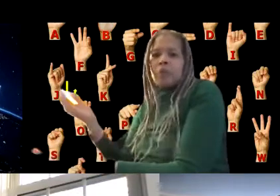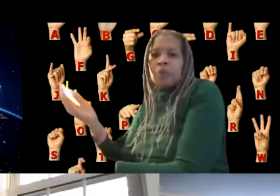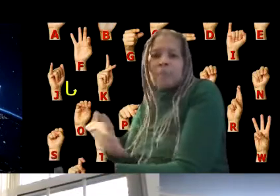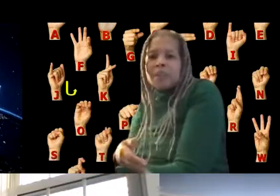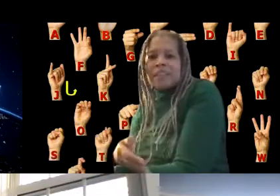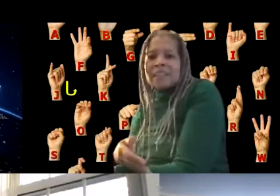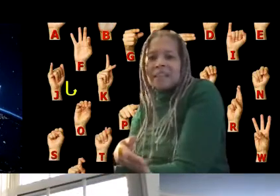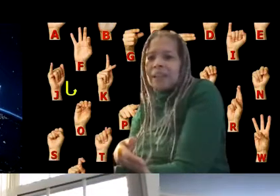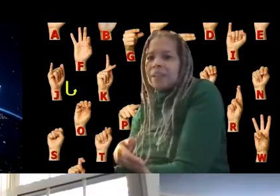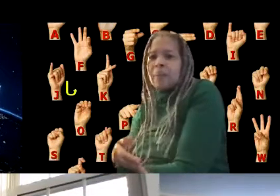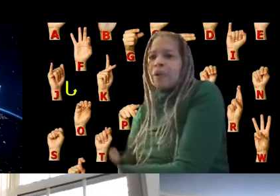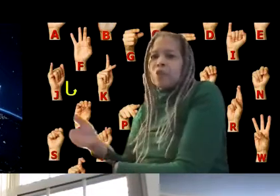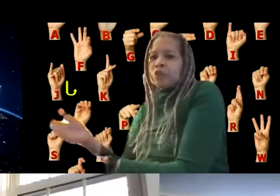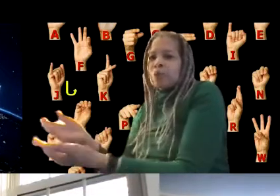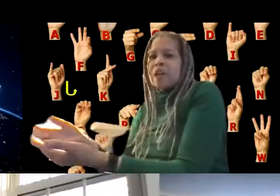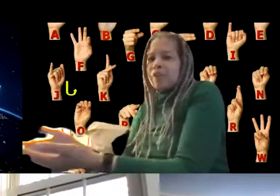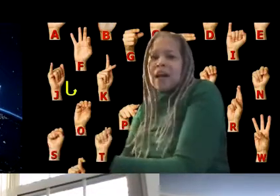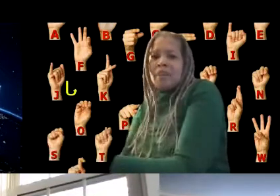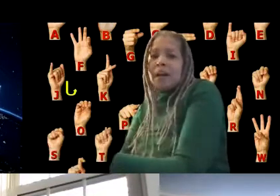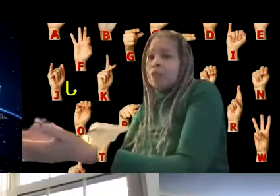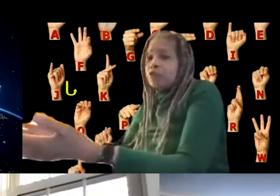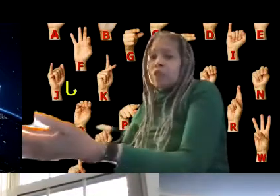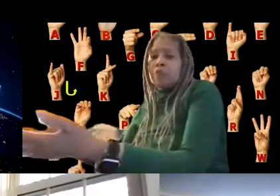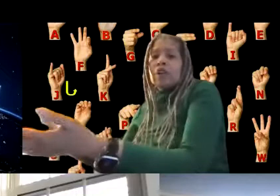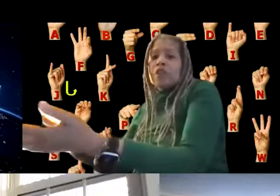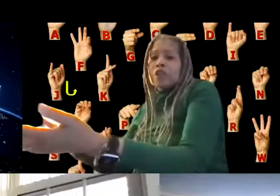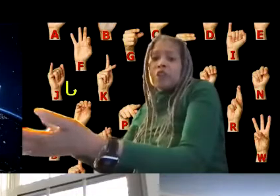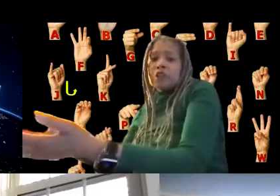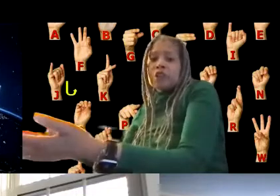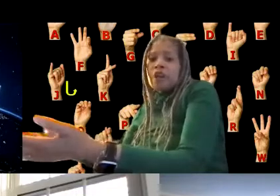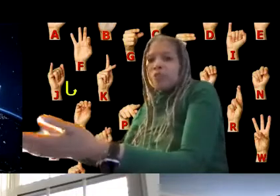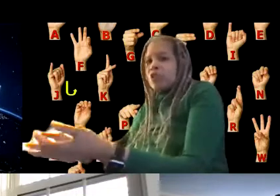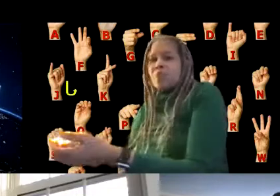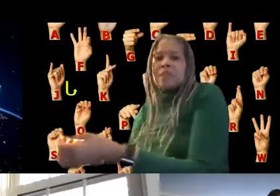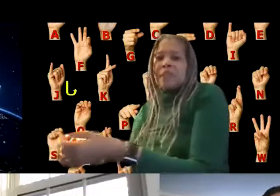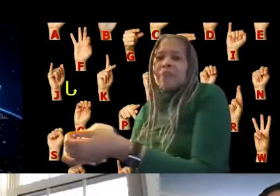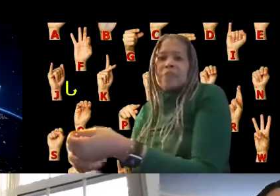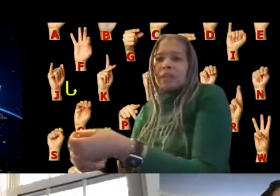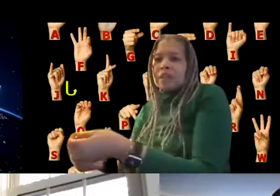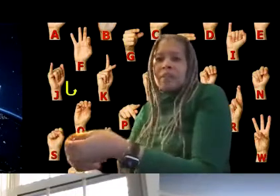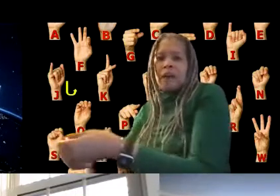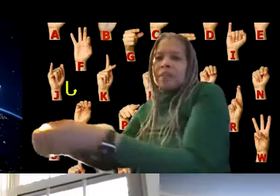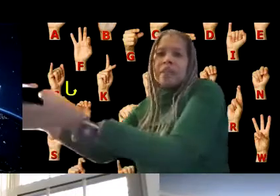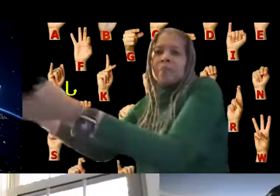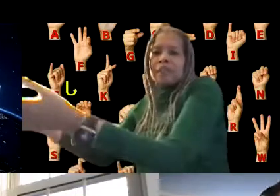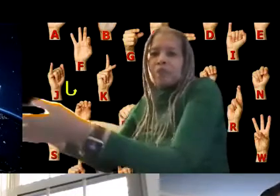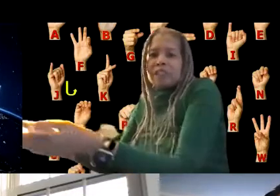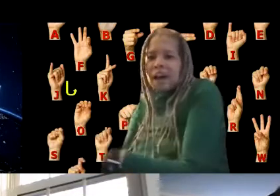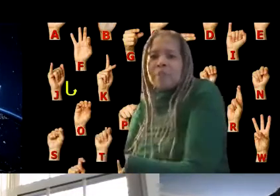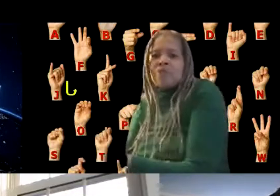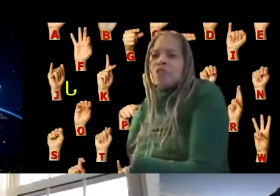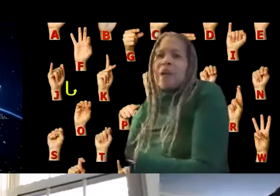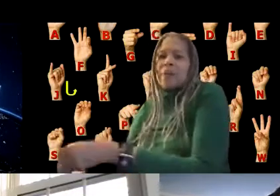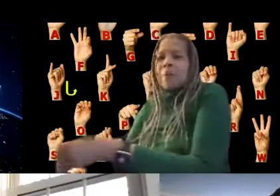said, what amount is that I lop off? You know, so if I have a house full of girls, well, this means I have to give out a lot of money for